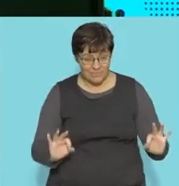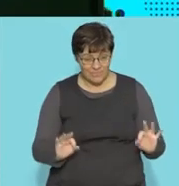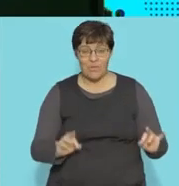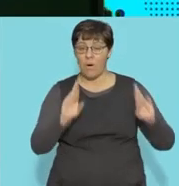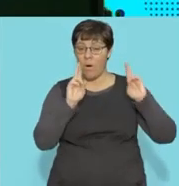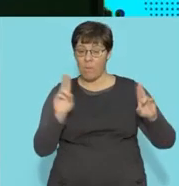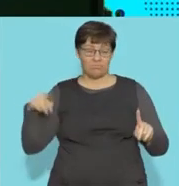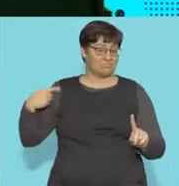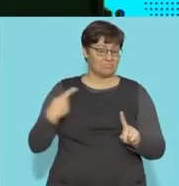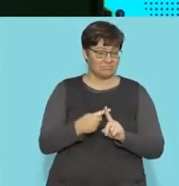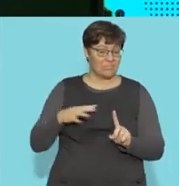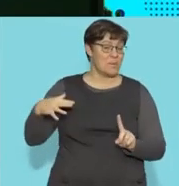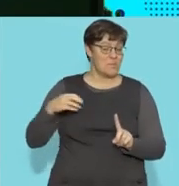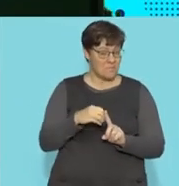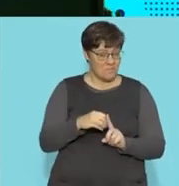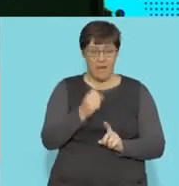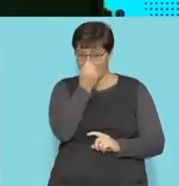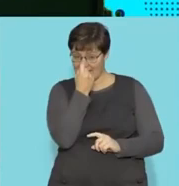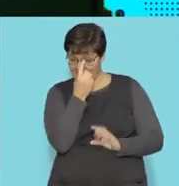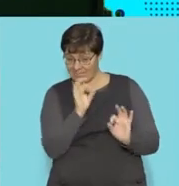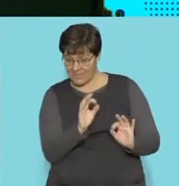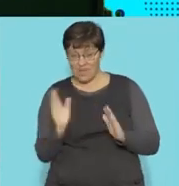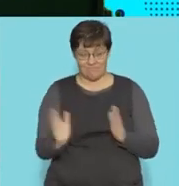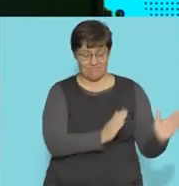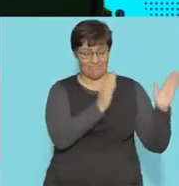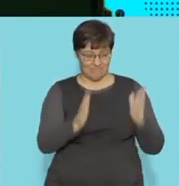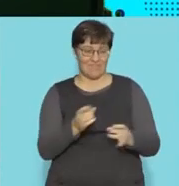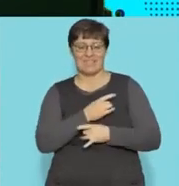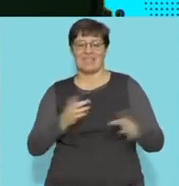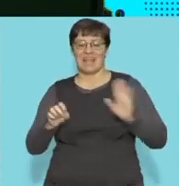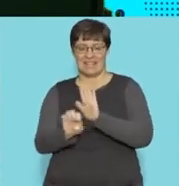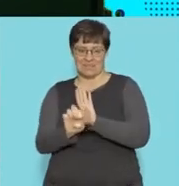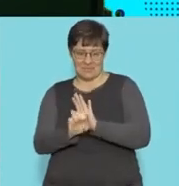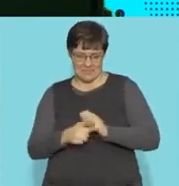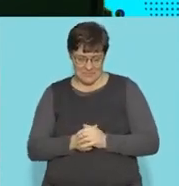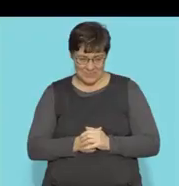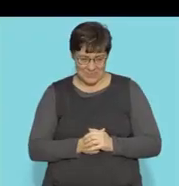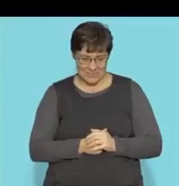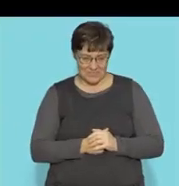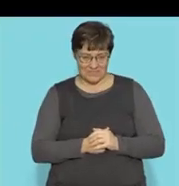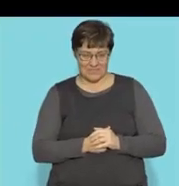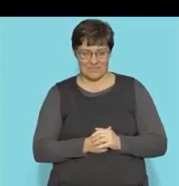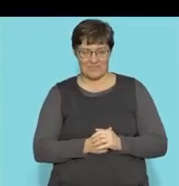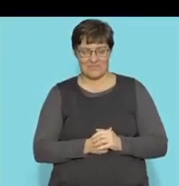hope that you're with me so far. We're now going to get into an example. Let's go back to the board.